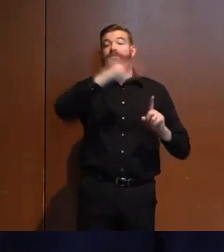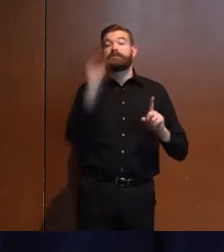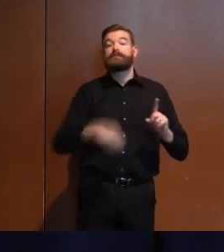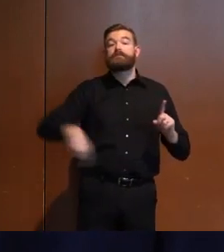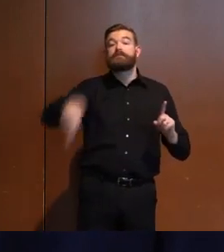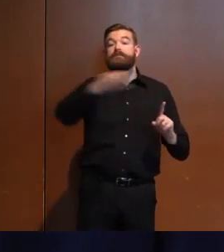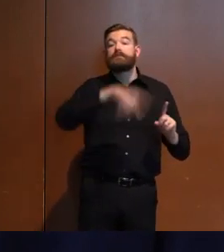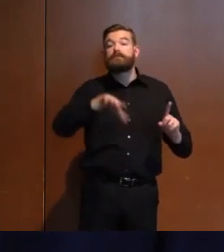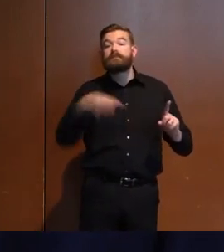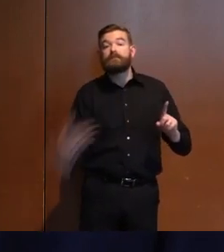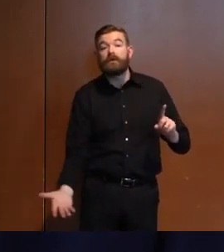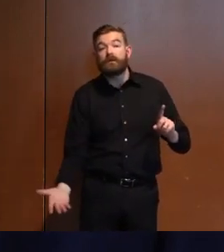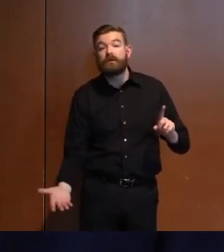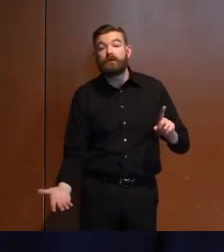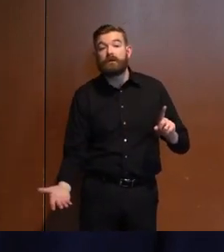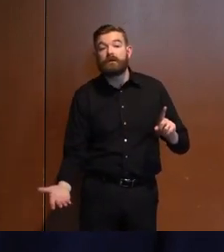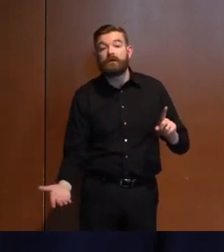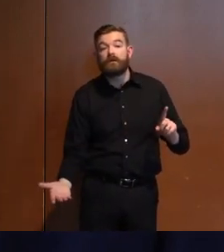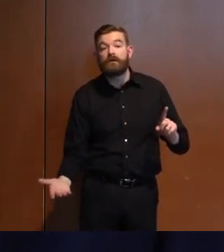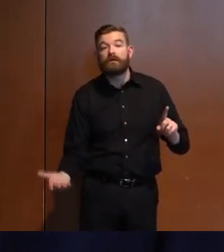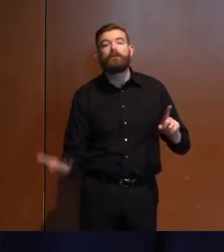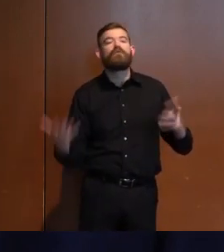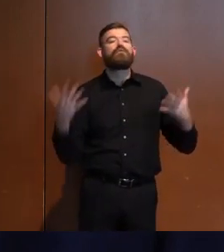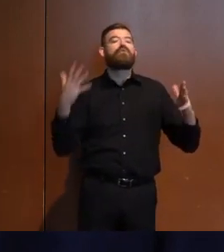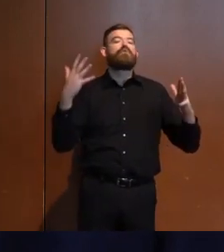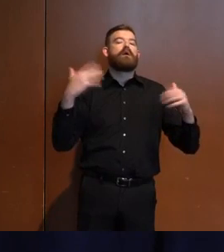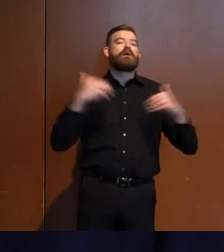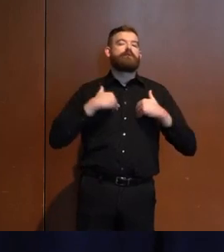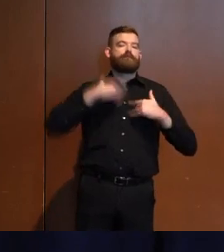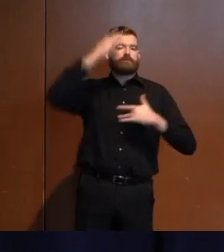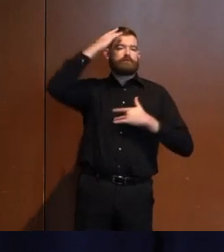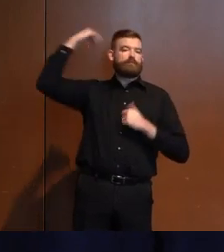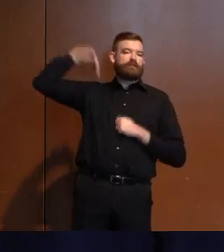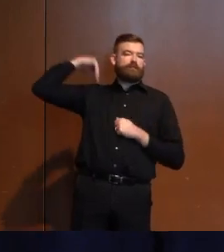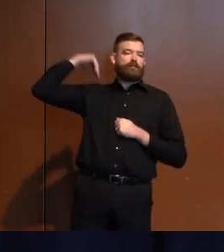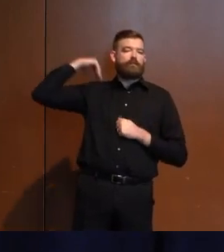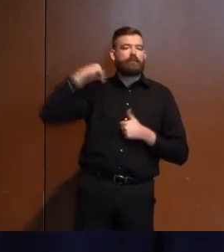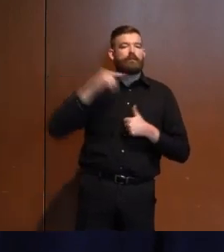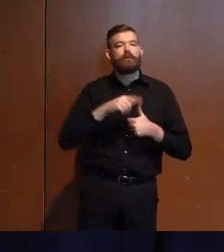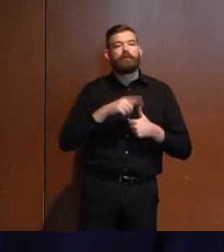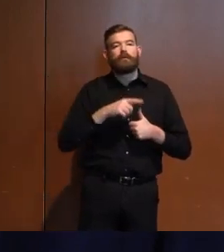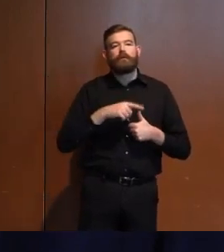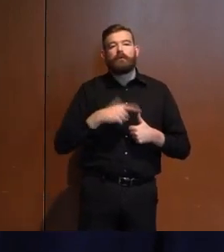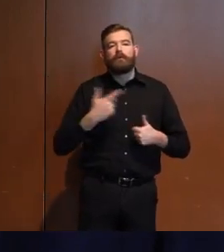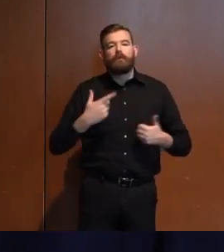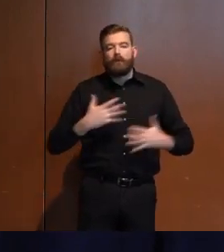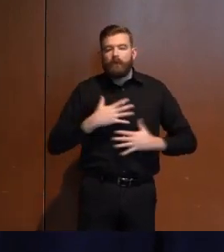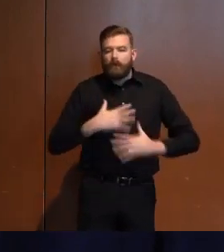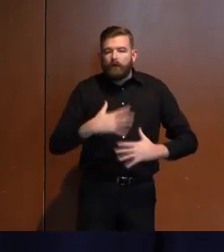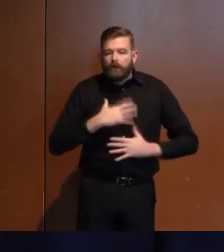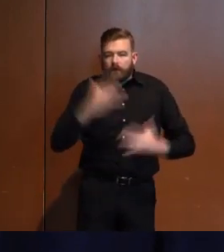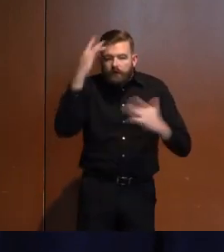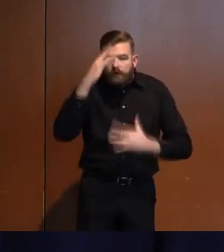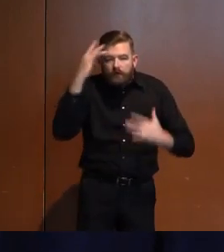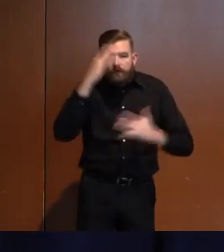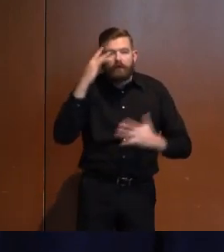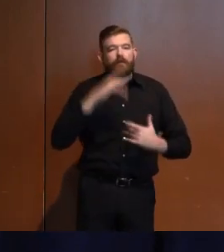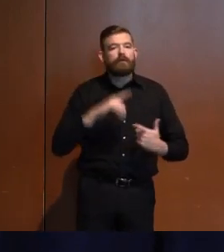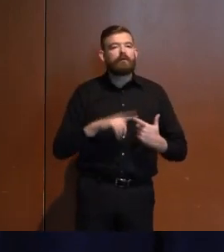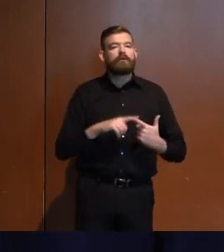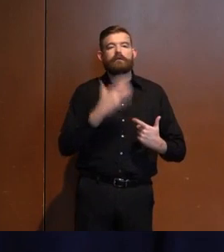document underlying comorbid conditions, cardiovascular disease, chronic obstructive lung disease, diabetes mellitus, and